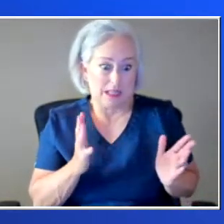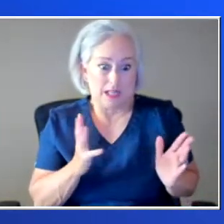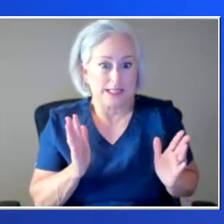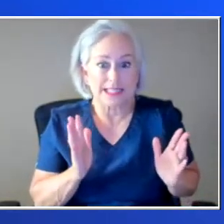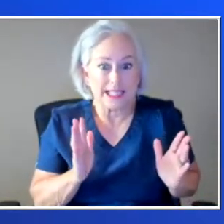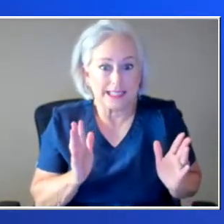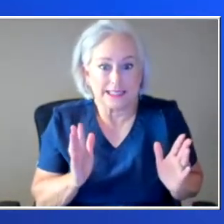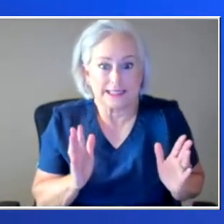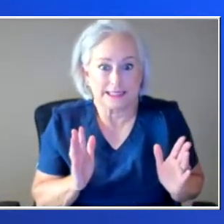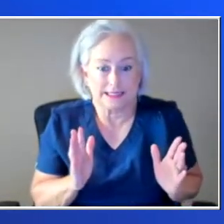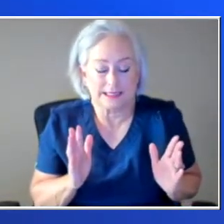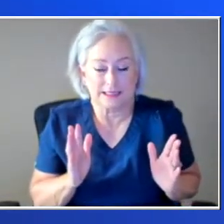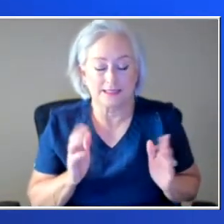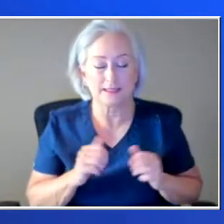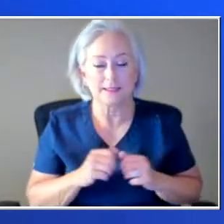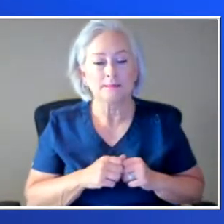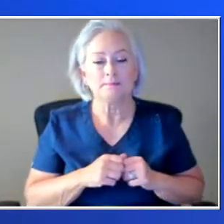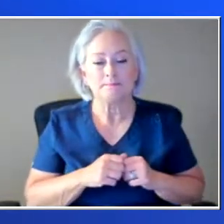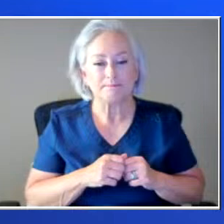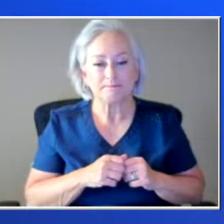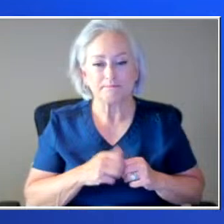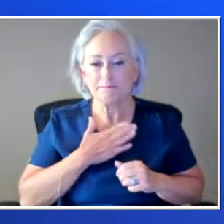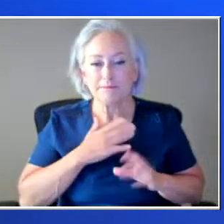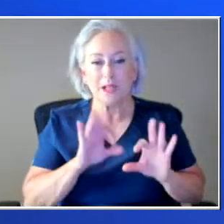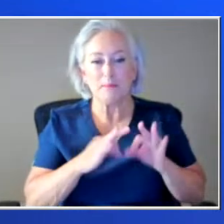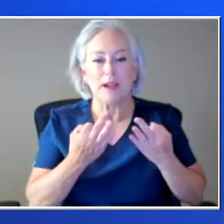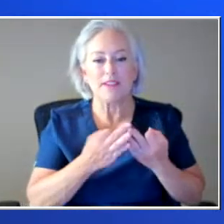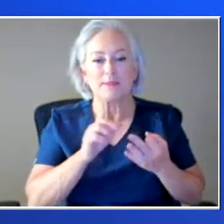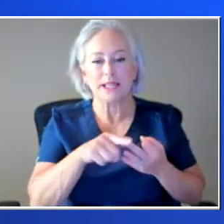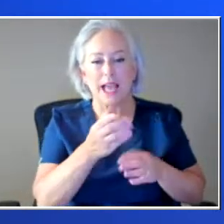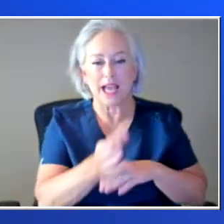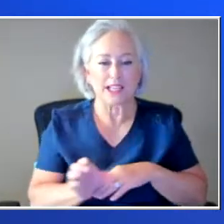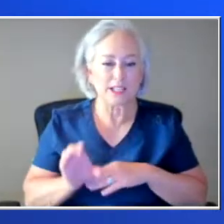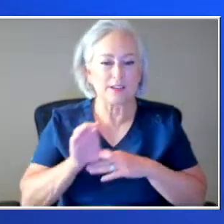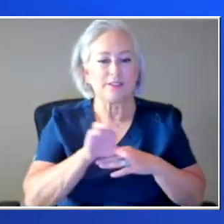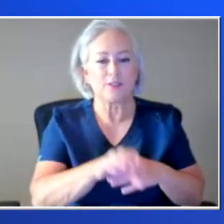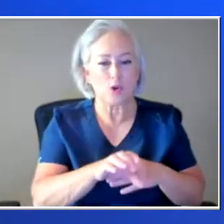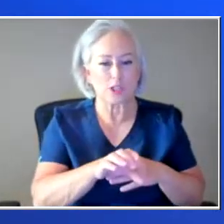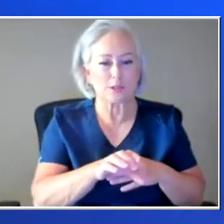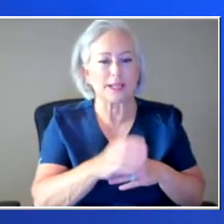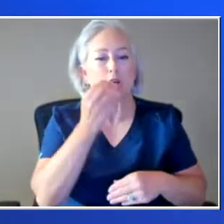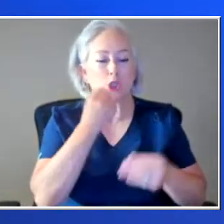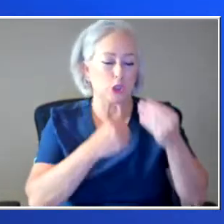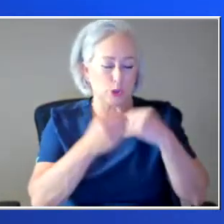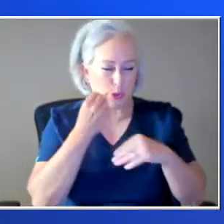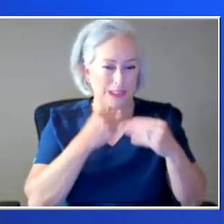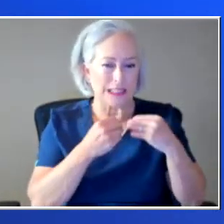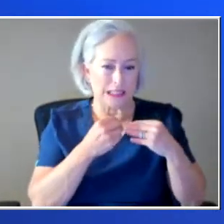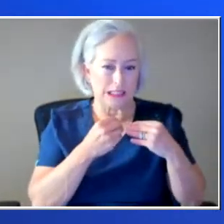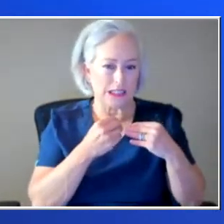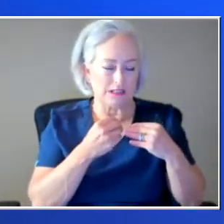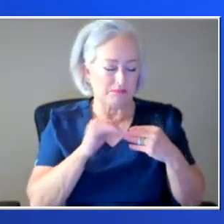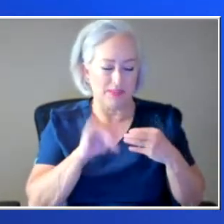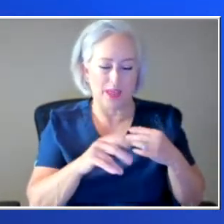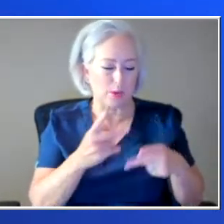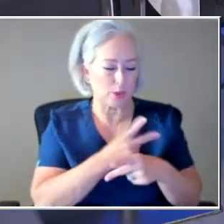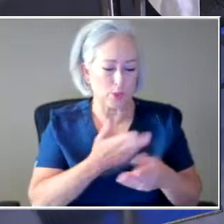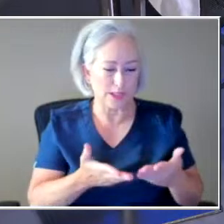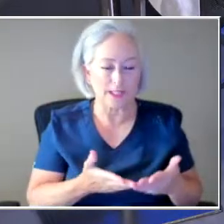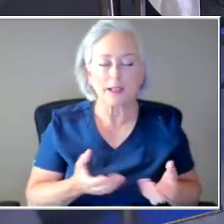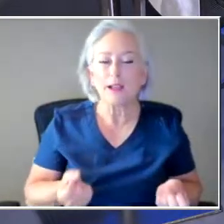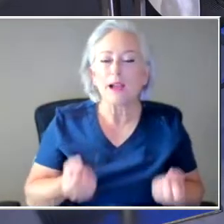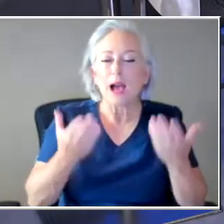the biggest thing was my family had to force feed me the number of calories that I needed. So How many calories a day were you